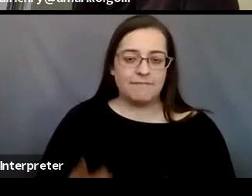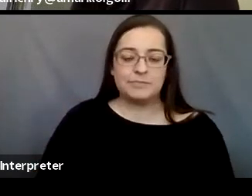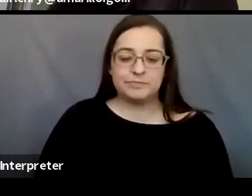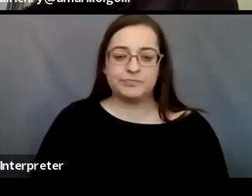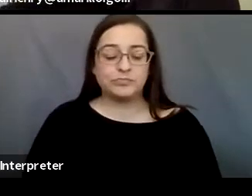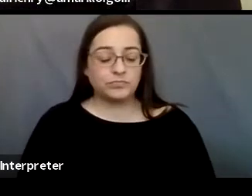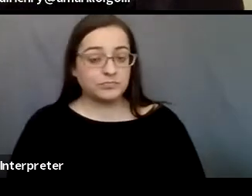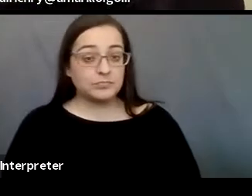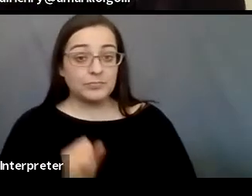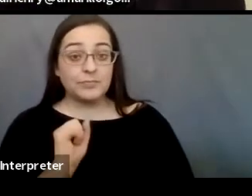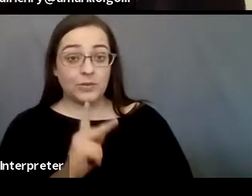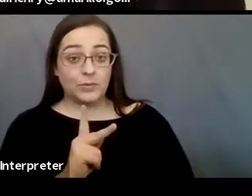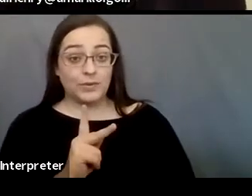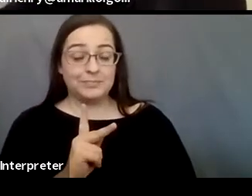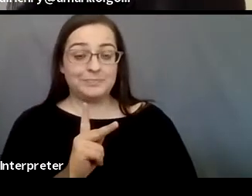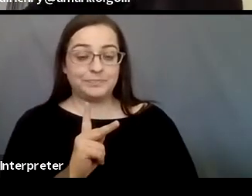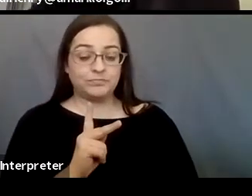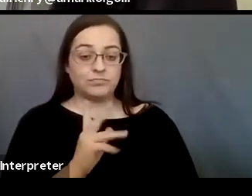All righty. And